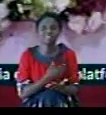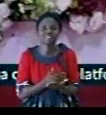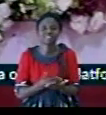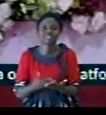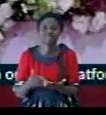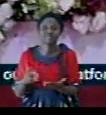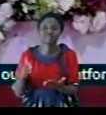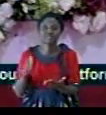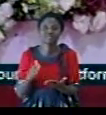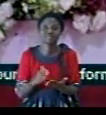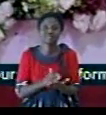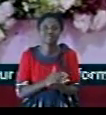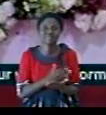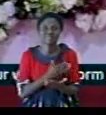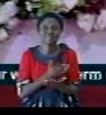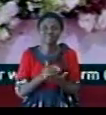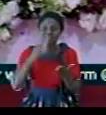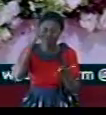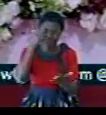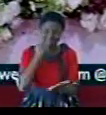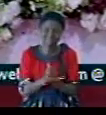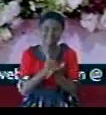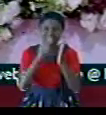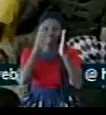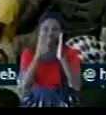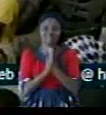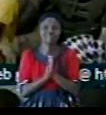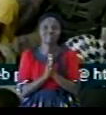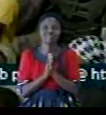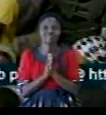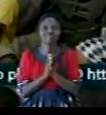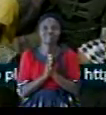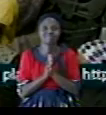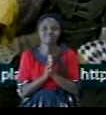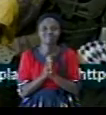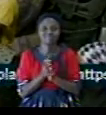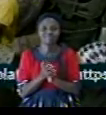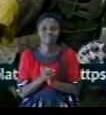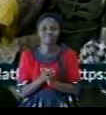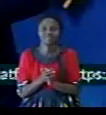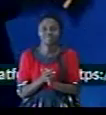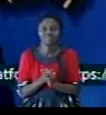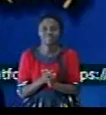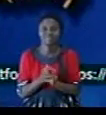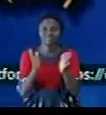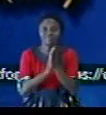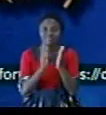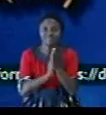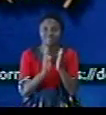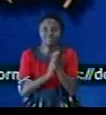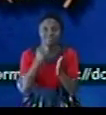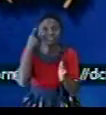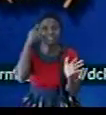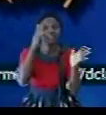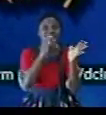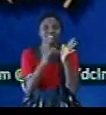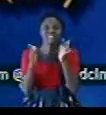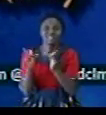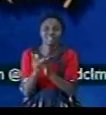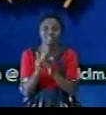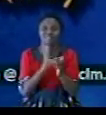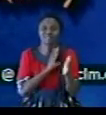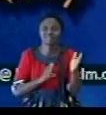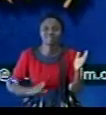Thank you very much, brother. Amen. Thank you very much. God bless you. Put your hands together for Jesus